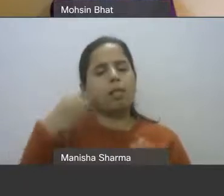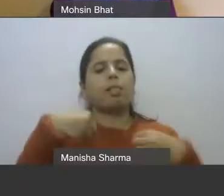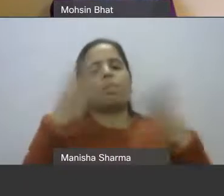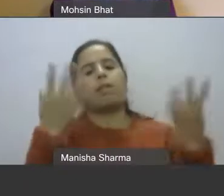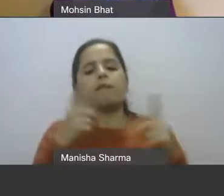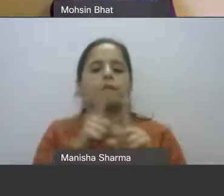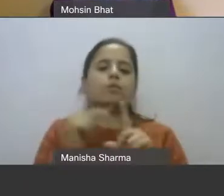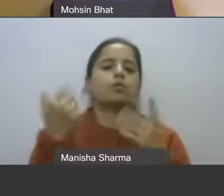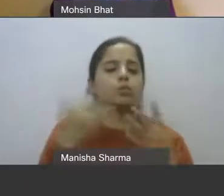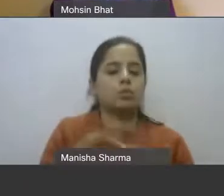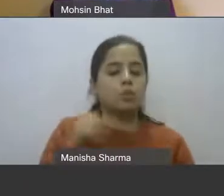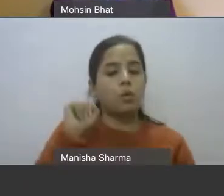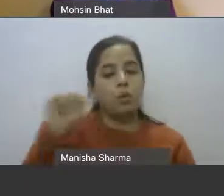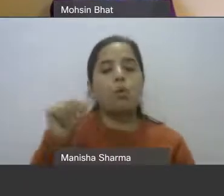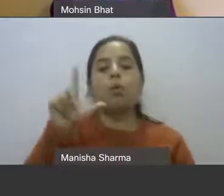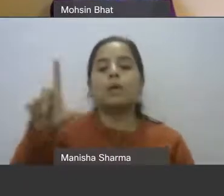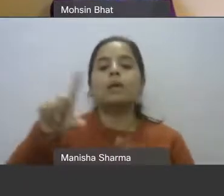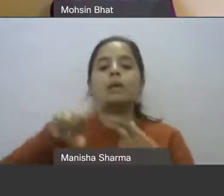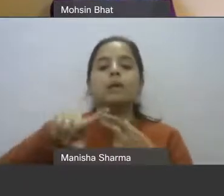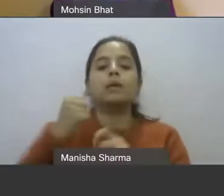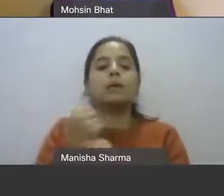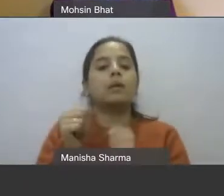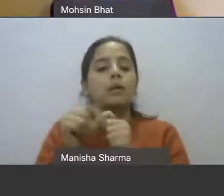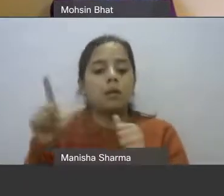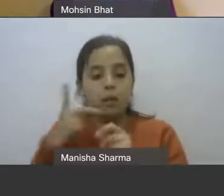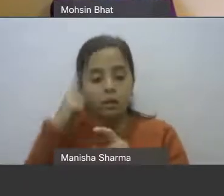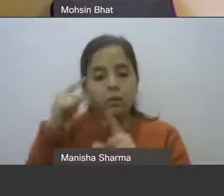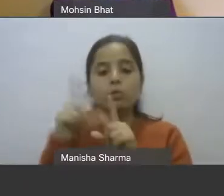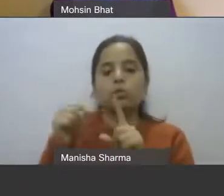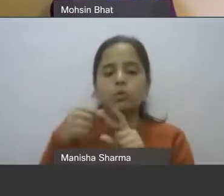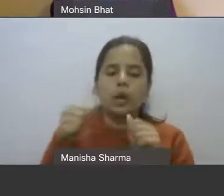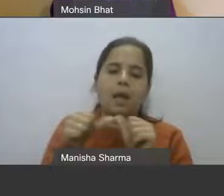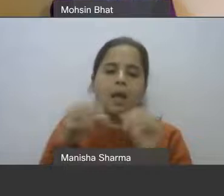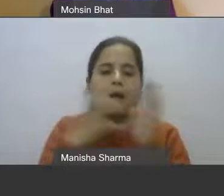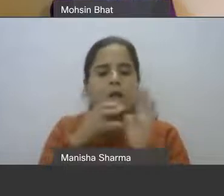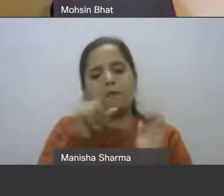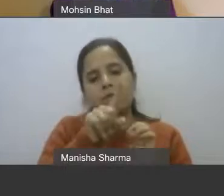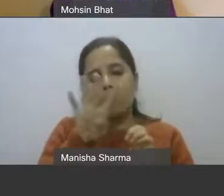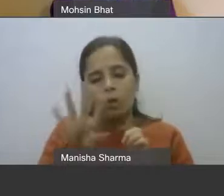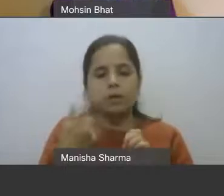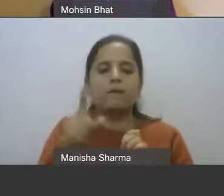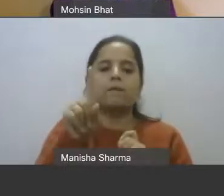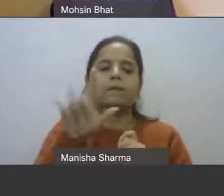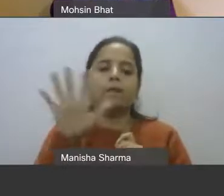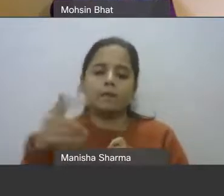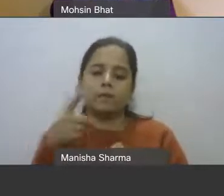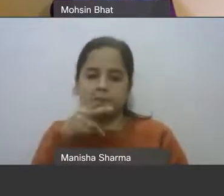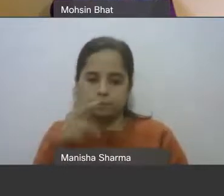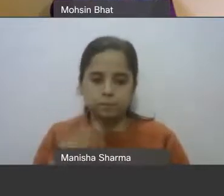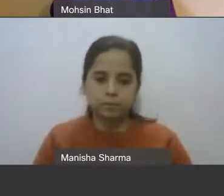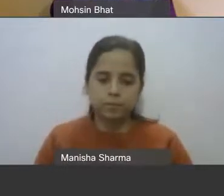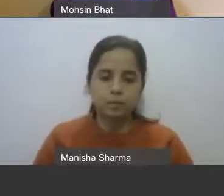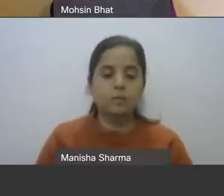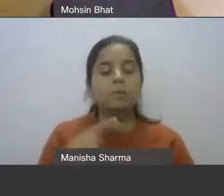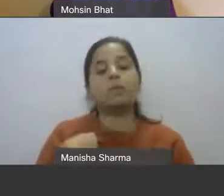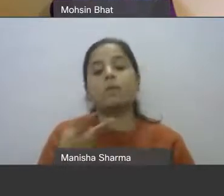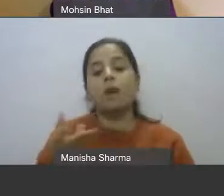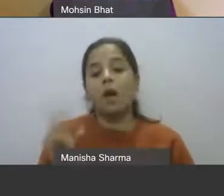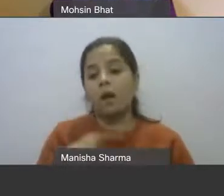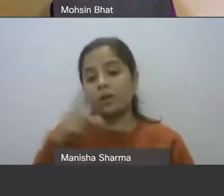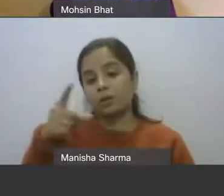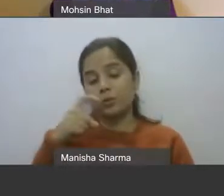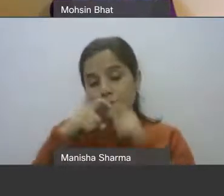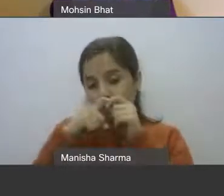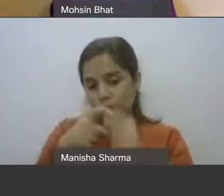of its legal confrontation of engaging with, let's say, Articles 14 and 15. Now, coming back to your question, I